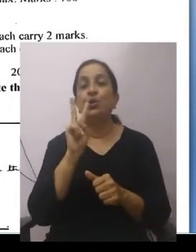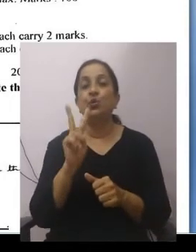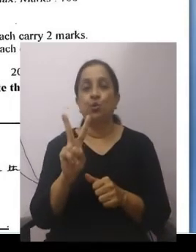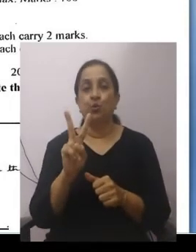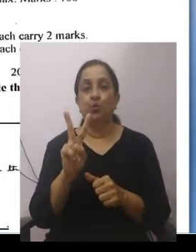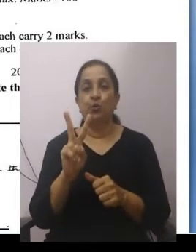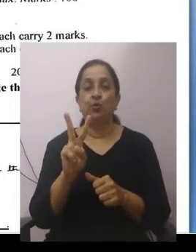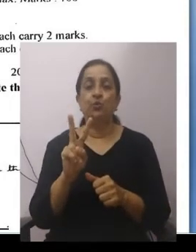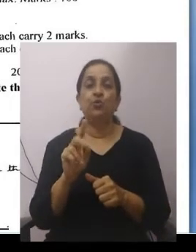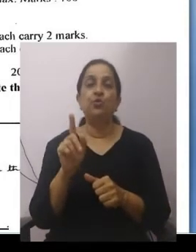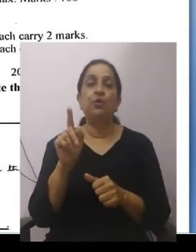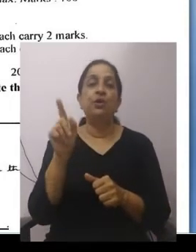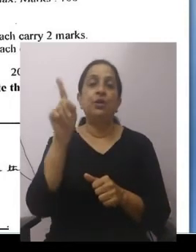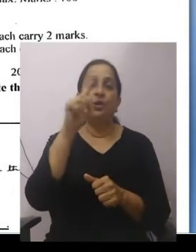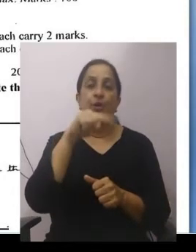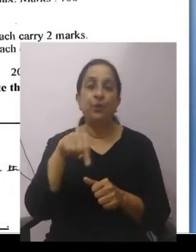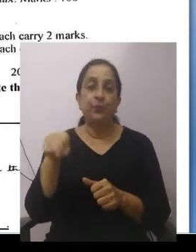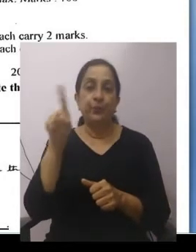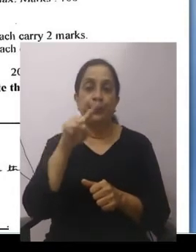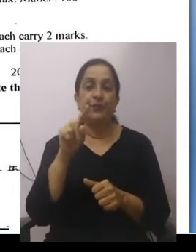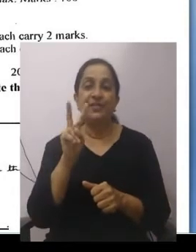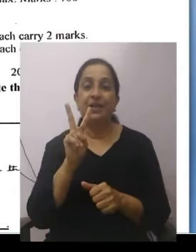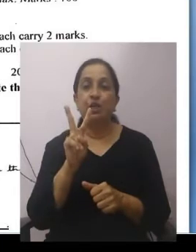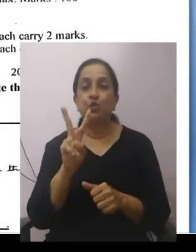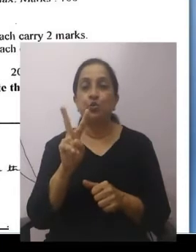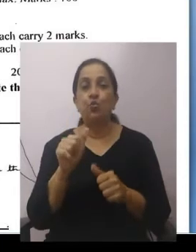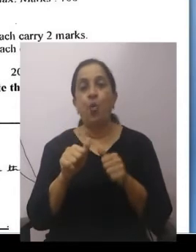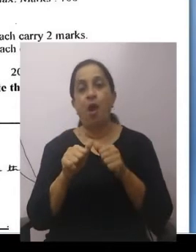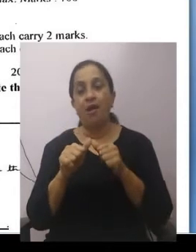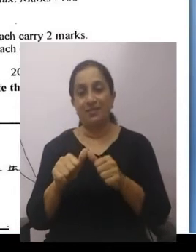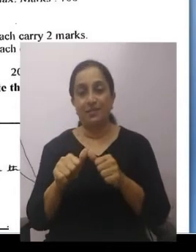2. So this is the answer.